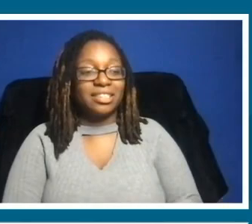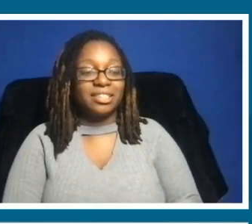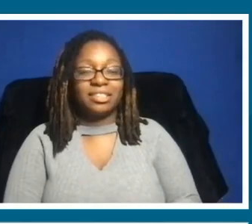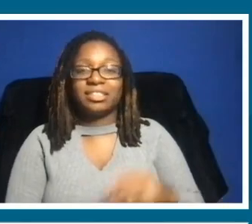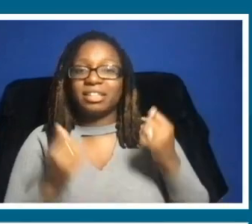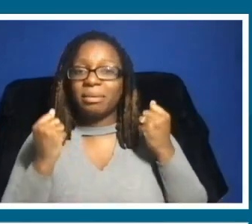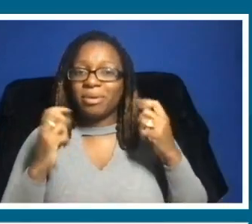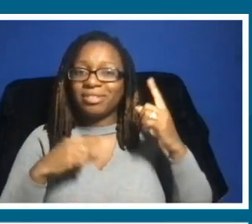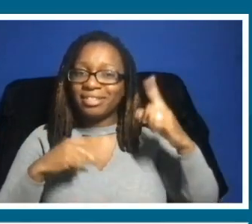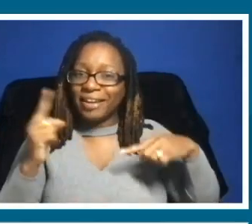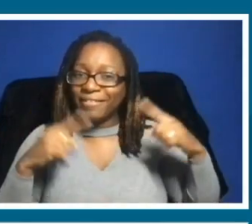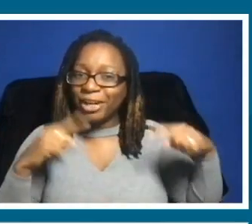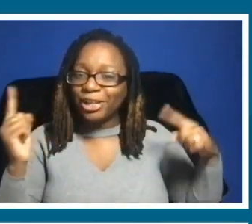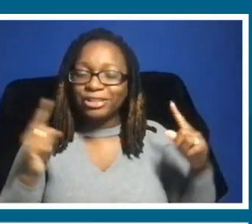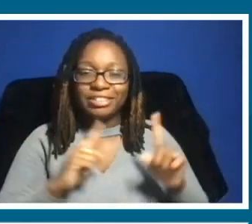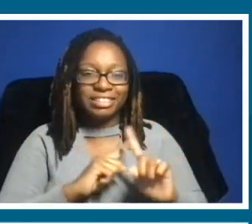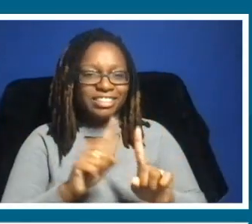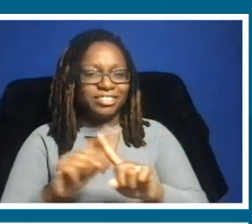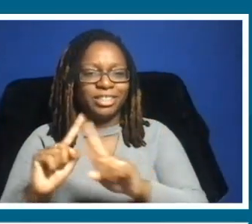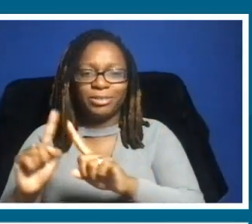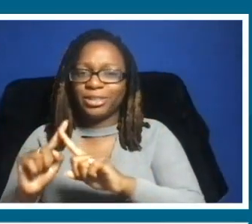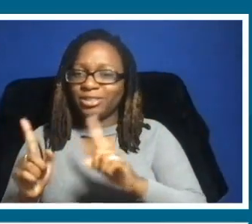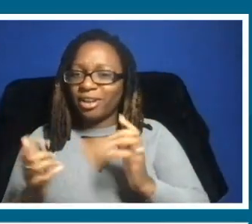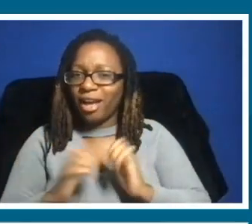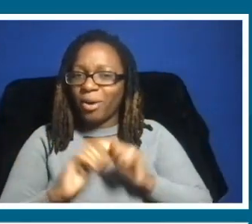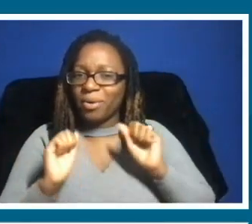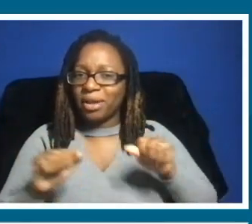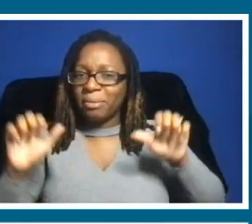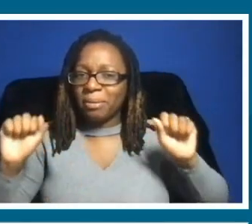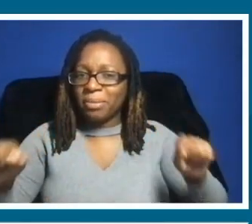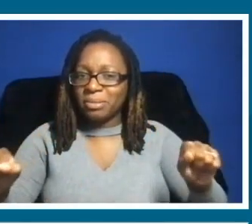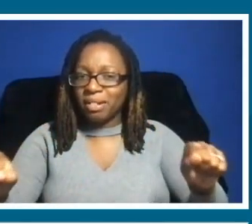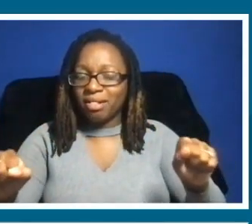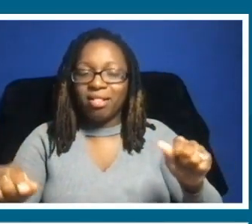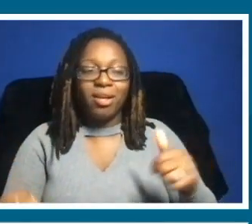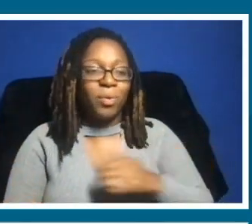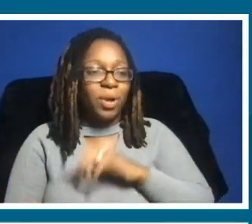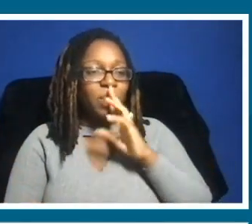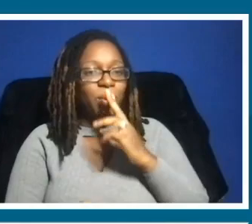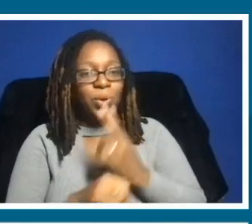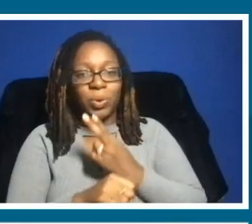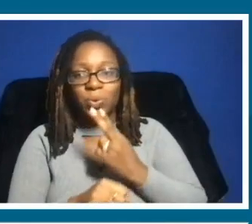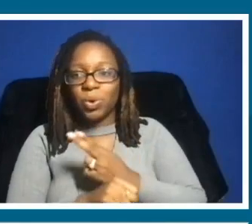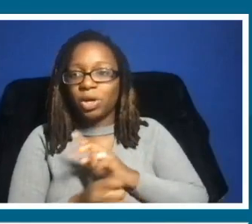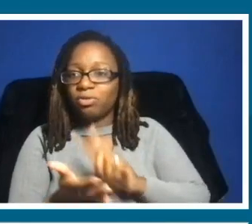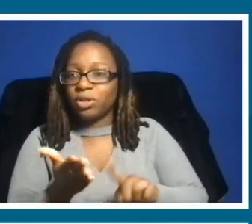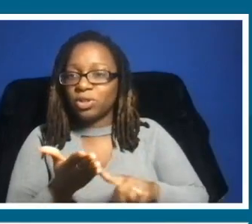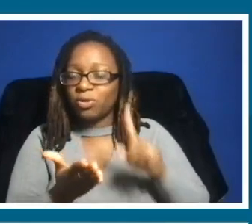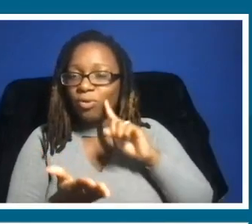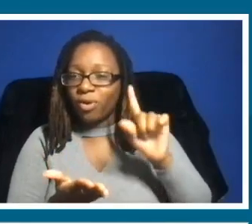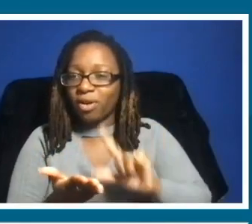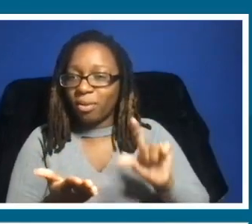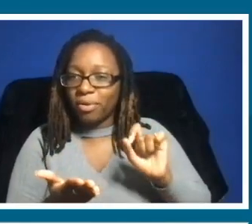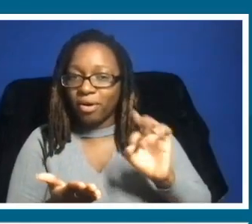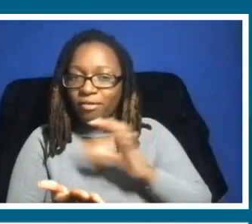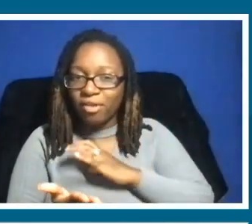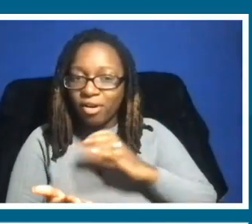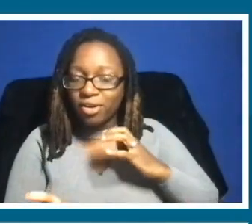multi-diverse in all the wonderful ways that it's possible. And we utilize resources from the Library of Congress,